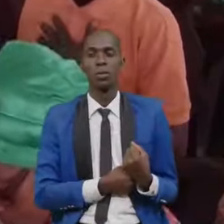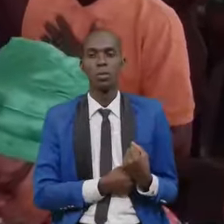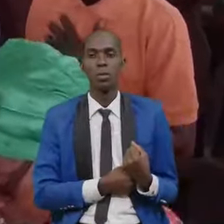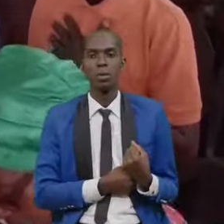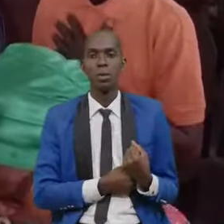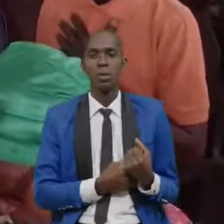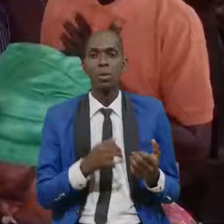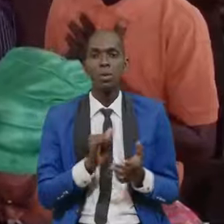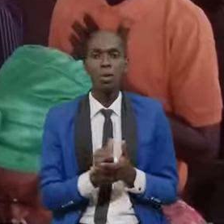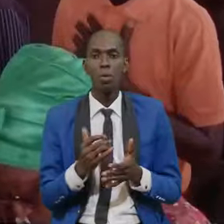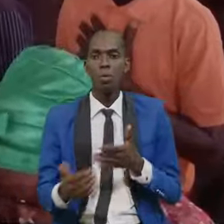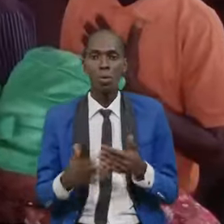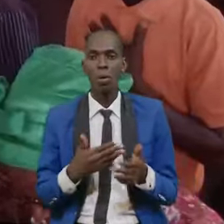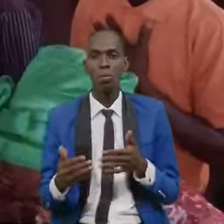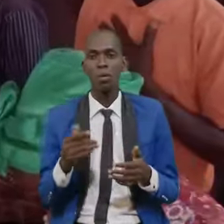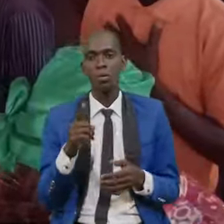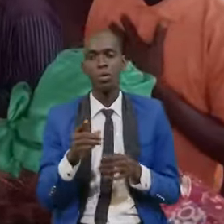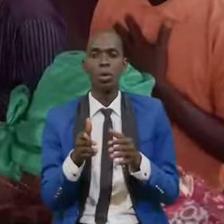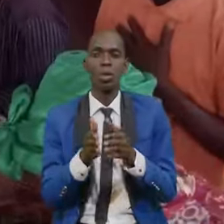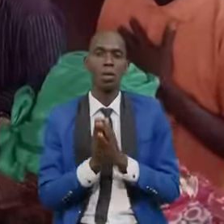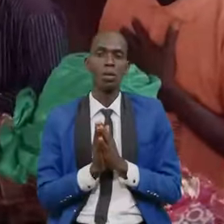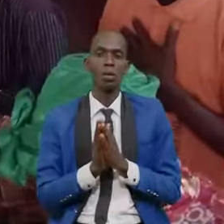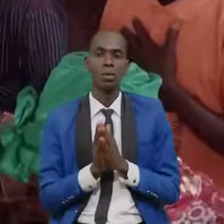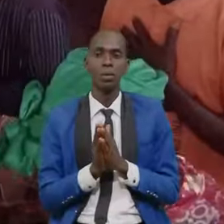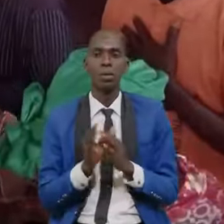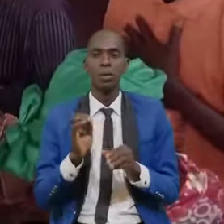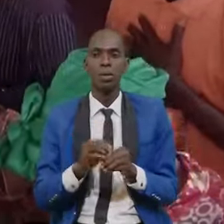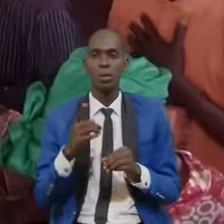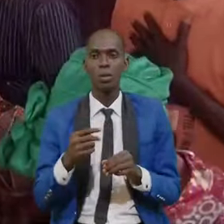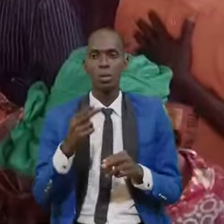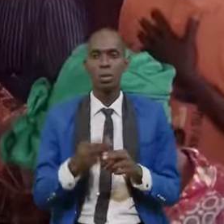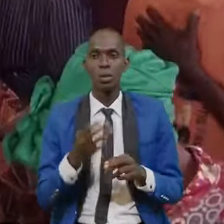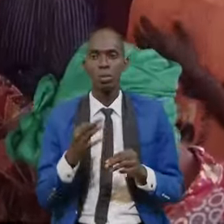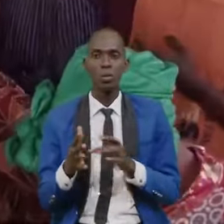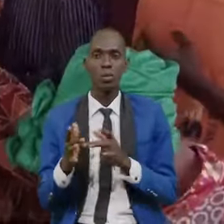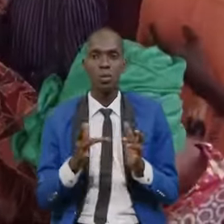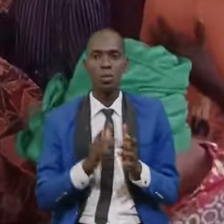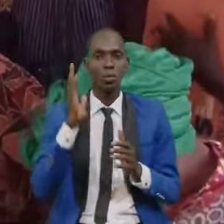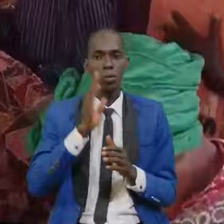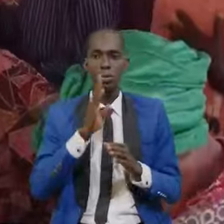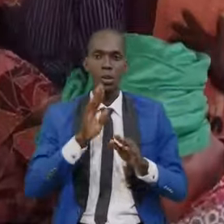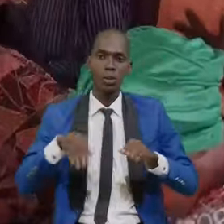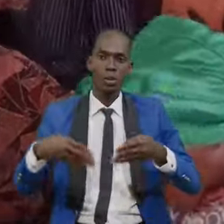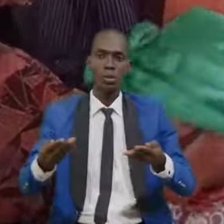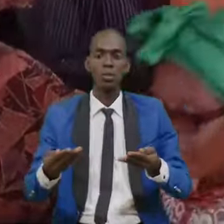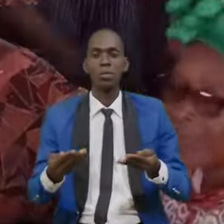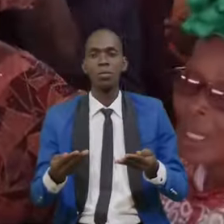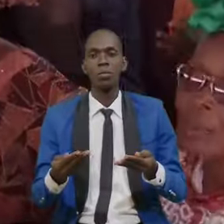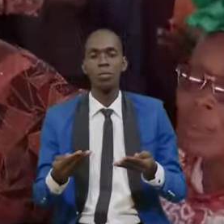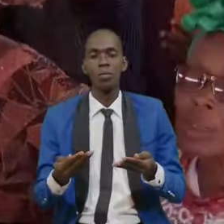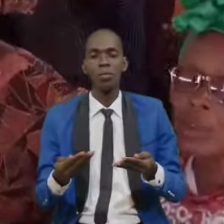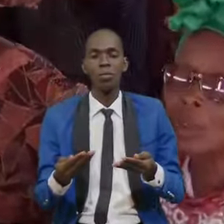whatsoever you ask. In the name of Jesus will be granted. Cast